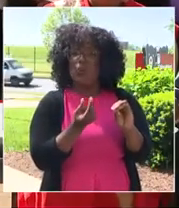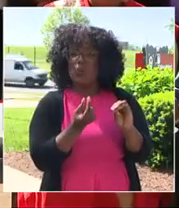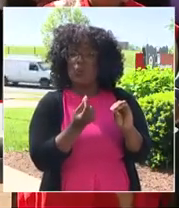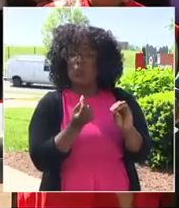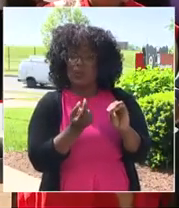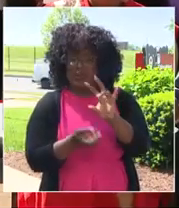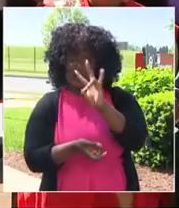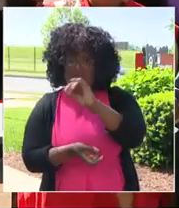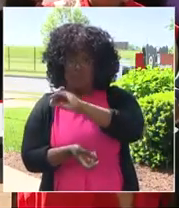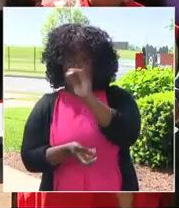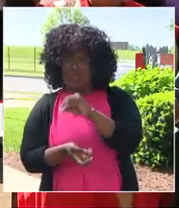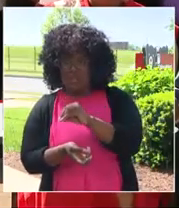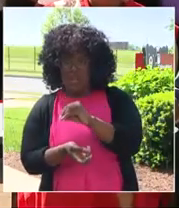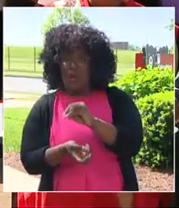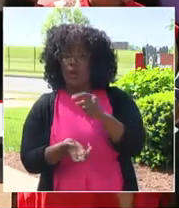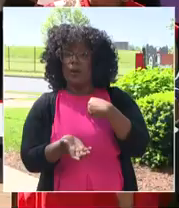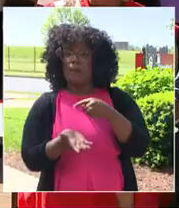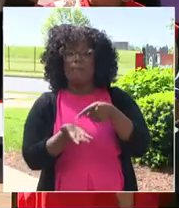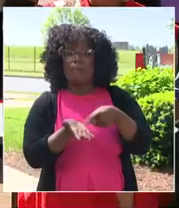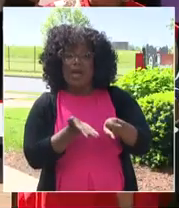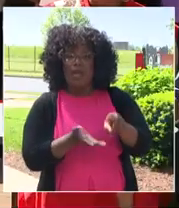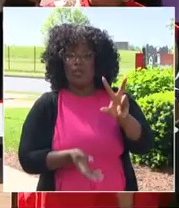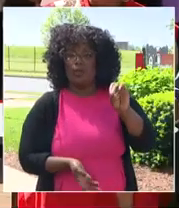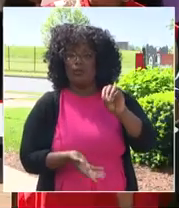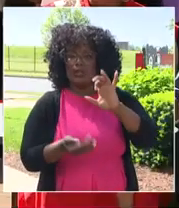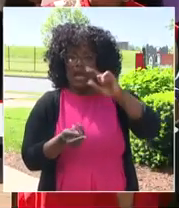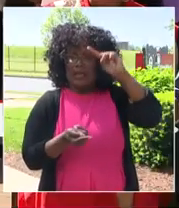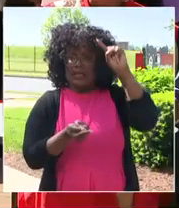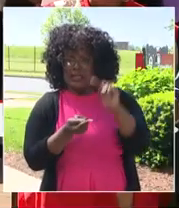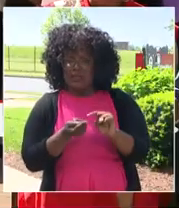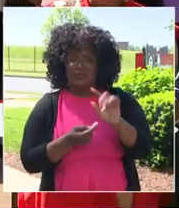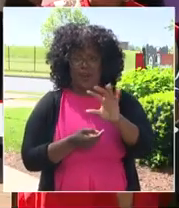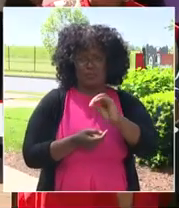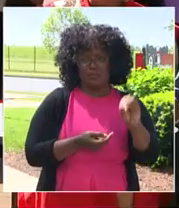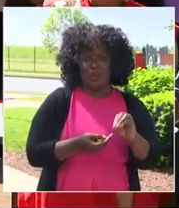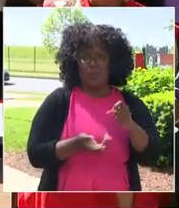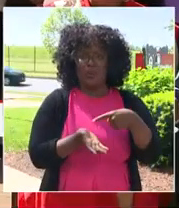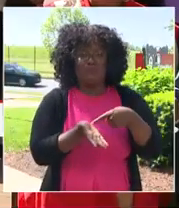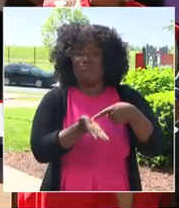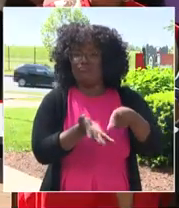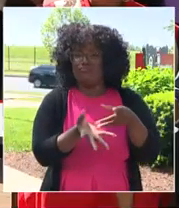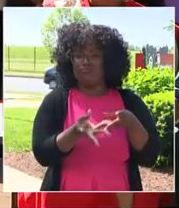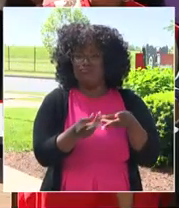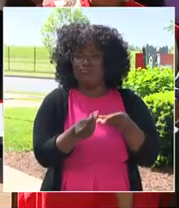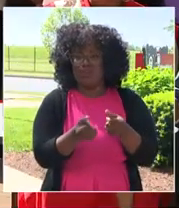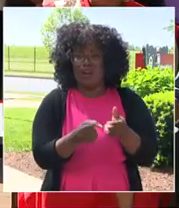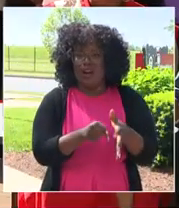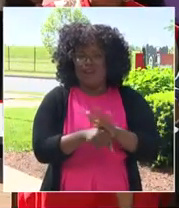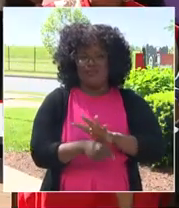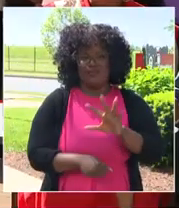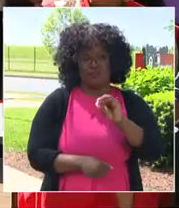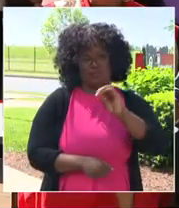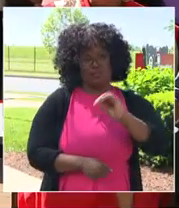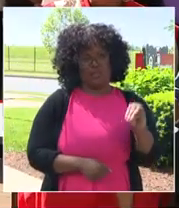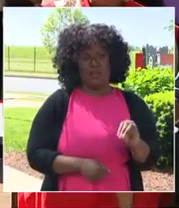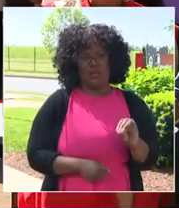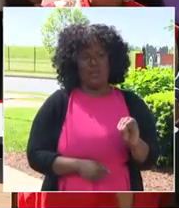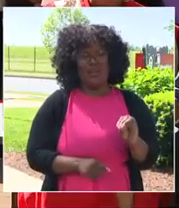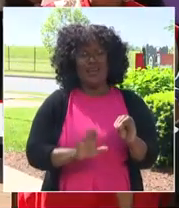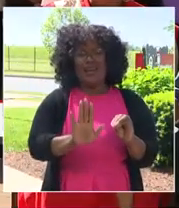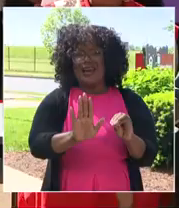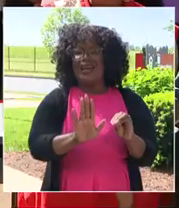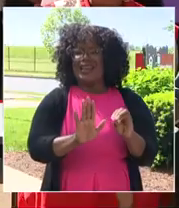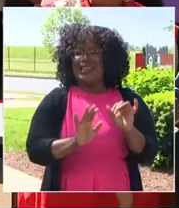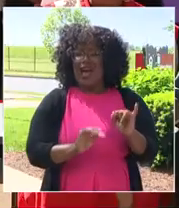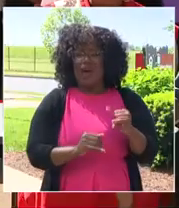would become only a 50% match. So we don't want to just focus on percentages. We